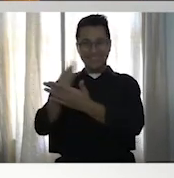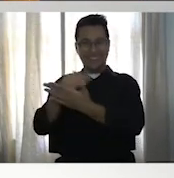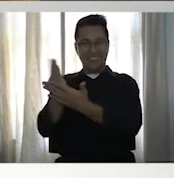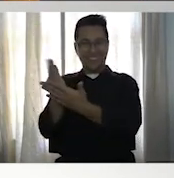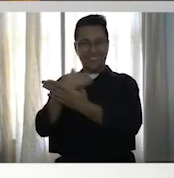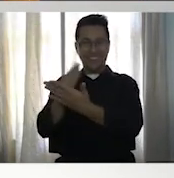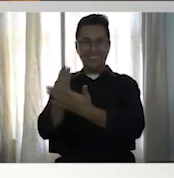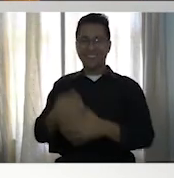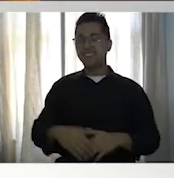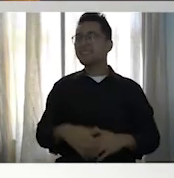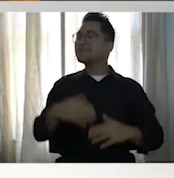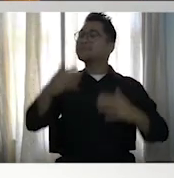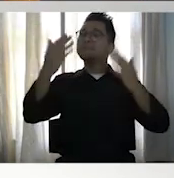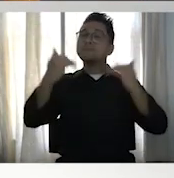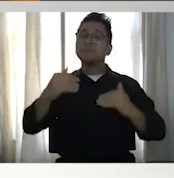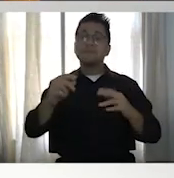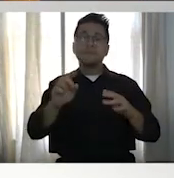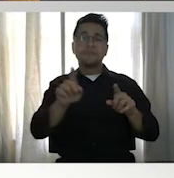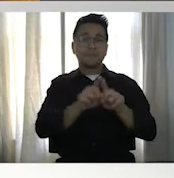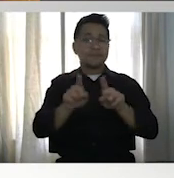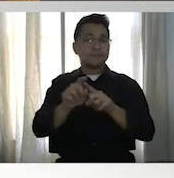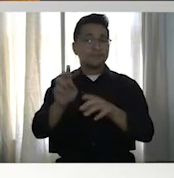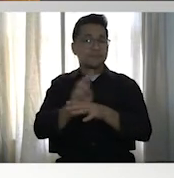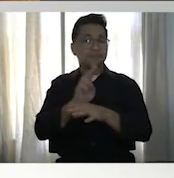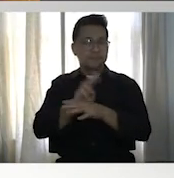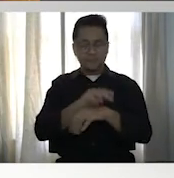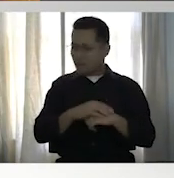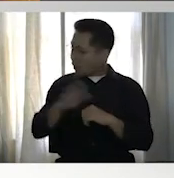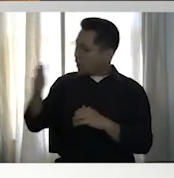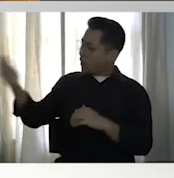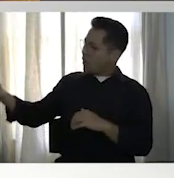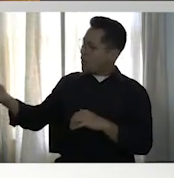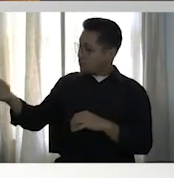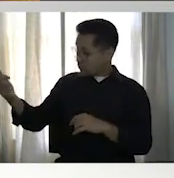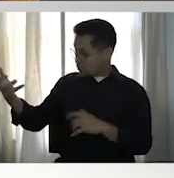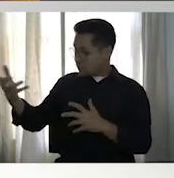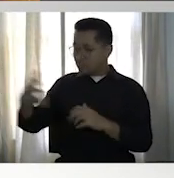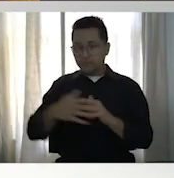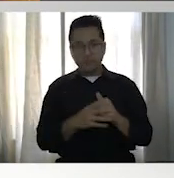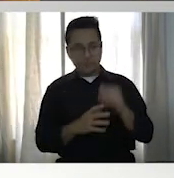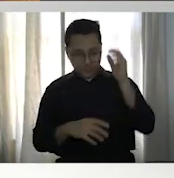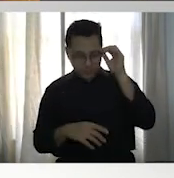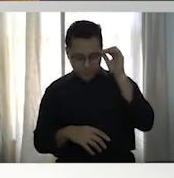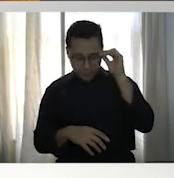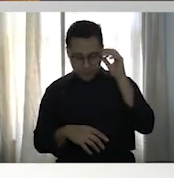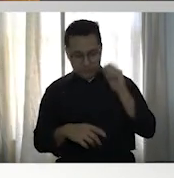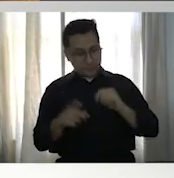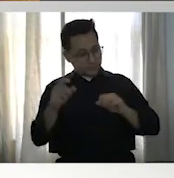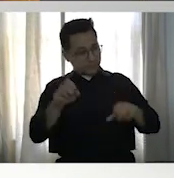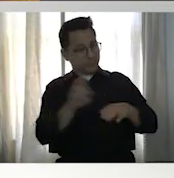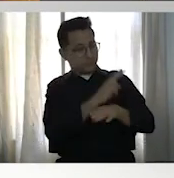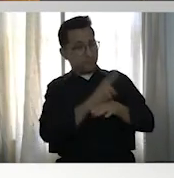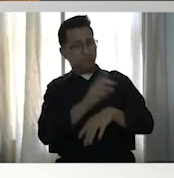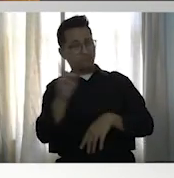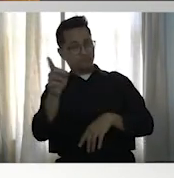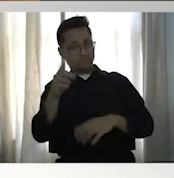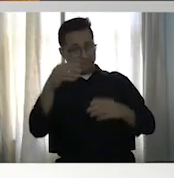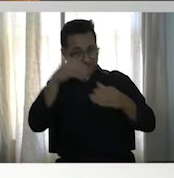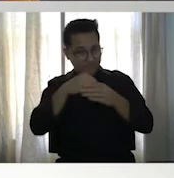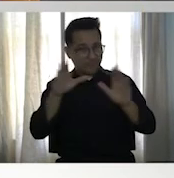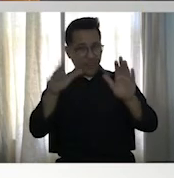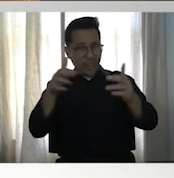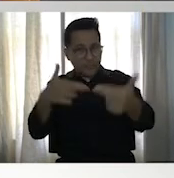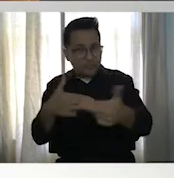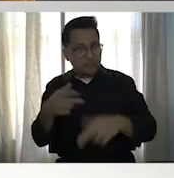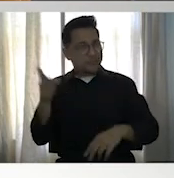we also use... Before that, Oh, you want to... Yes. Can use this in the classroom. I